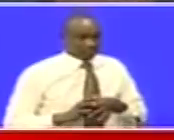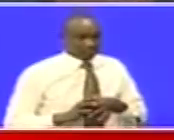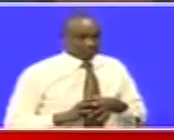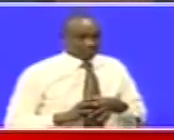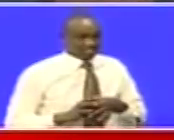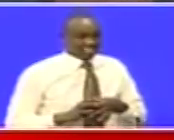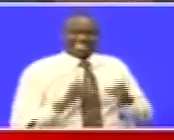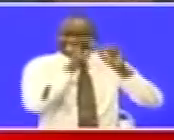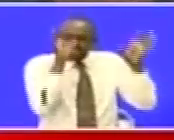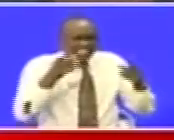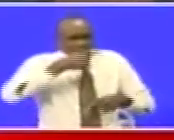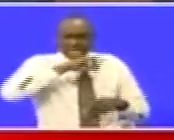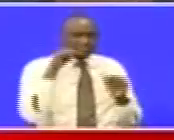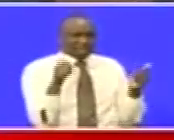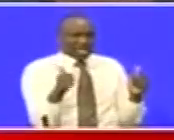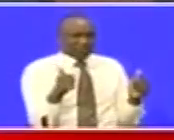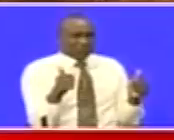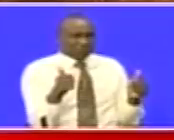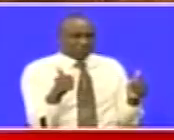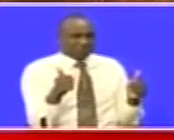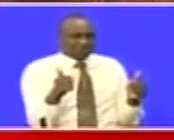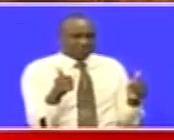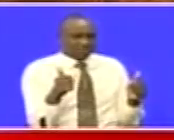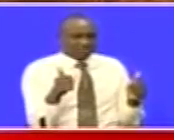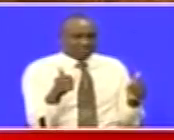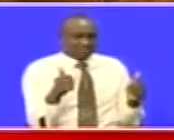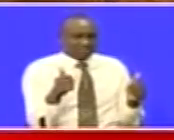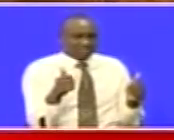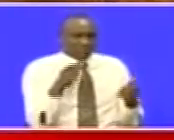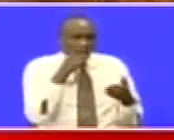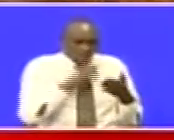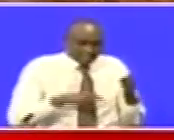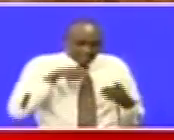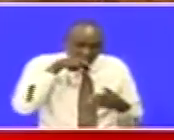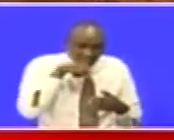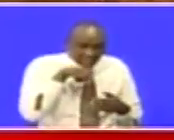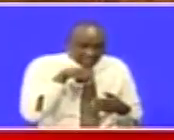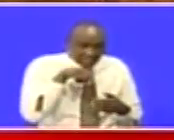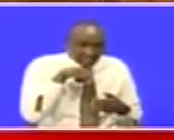It is not clear to us what